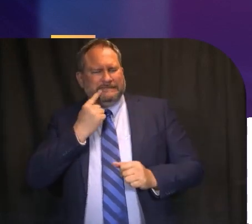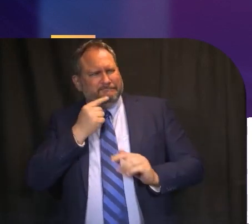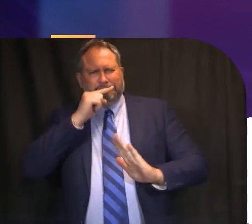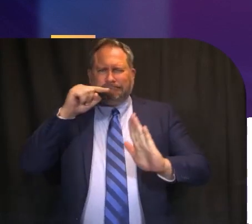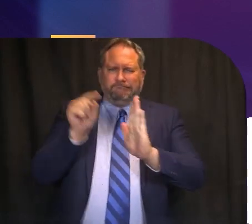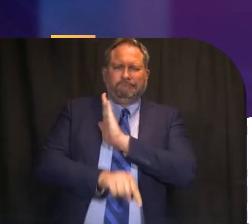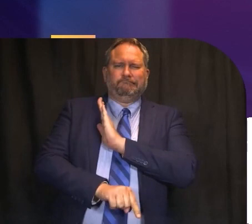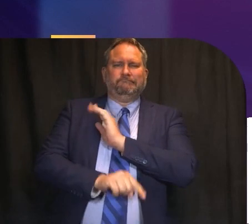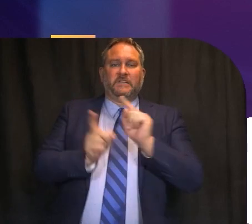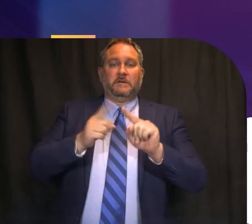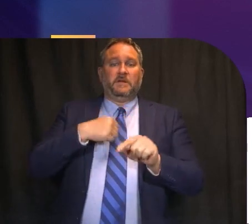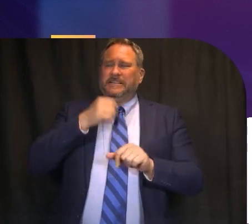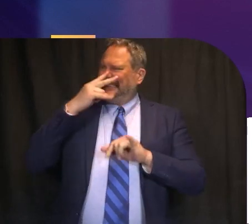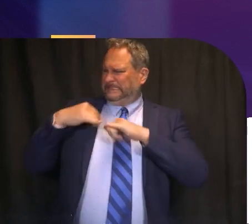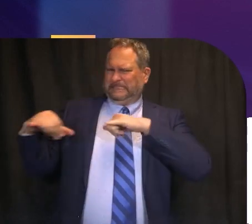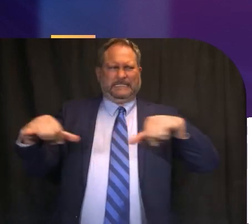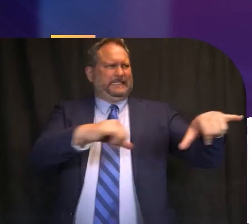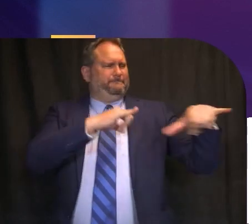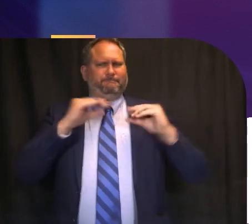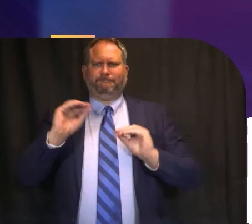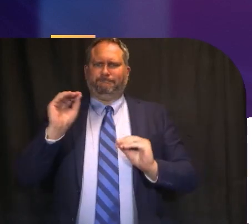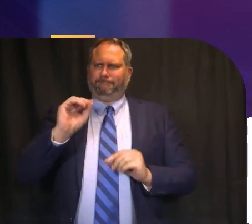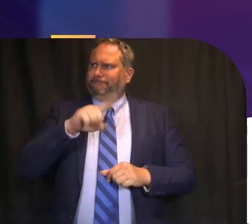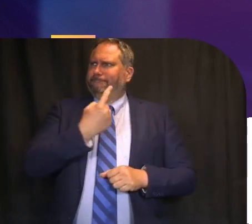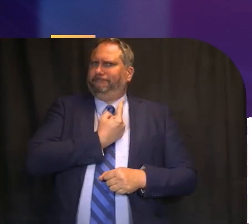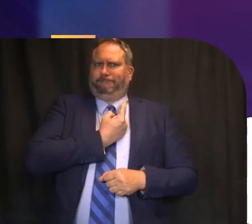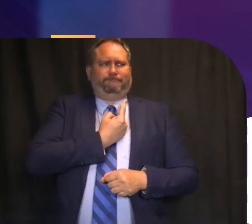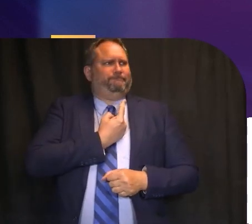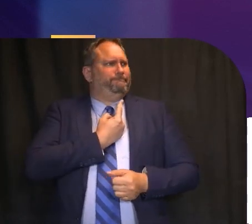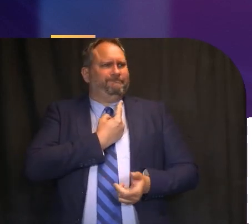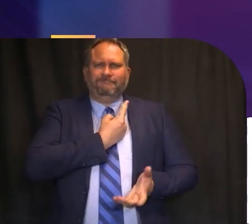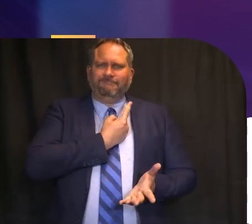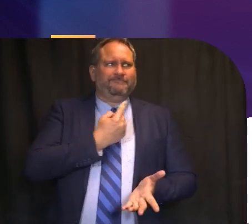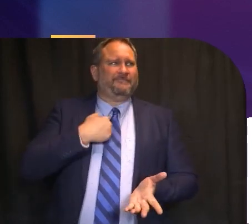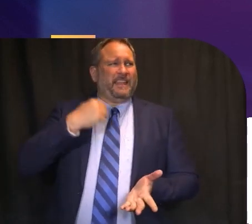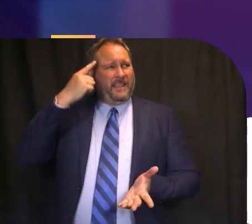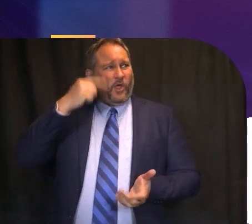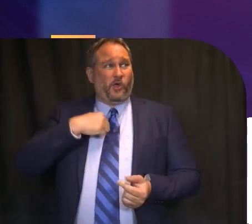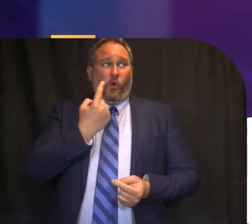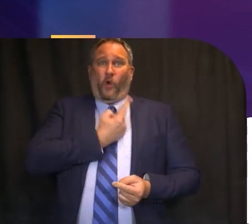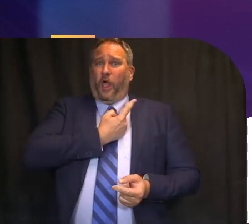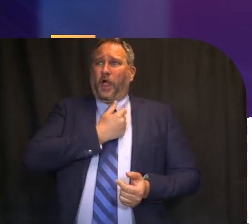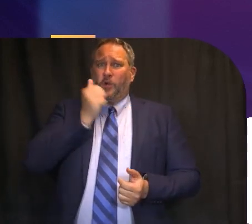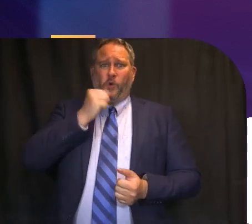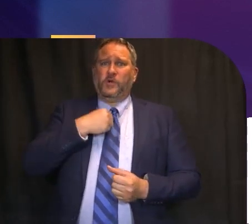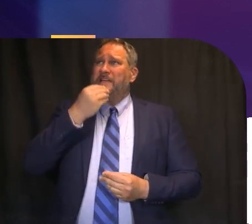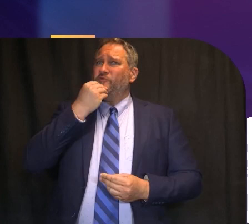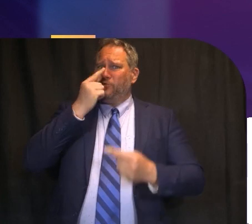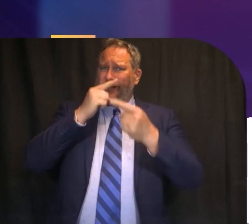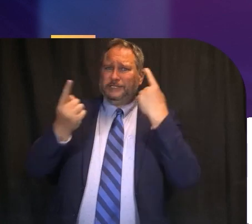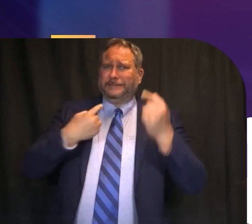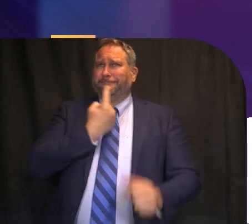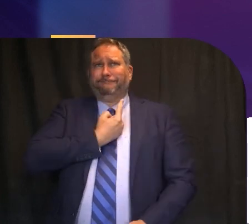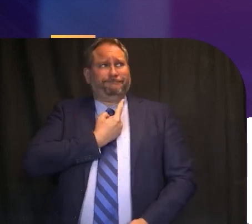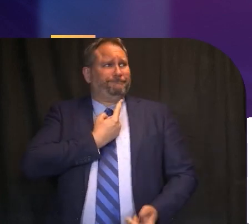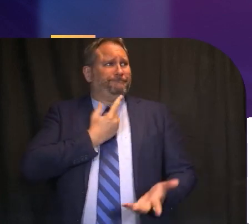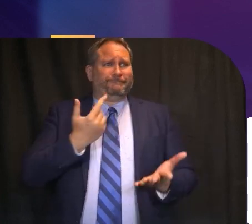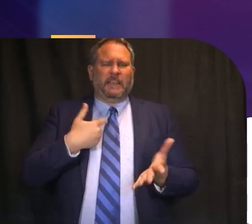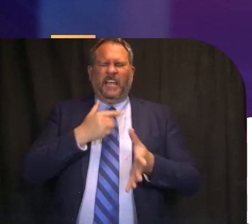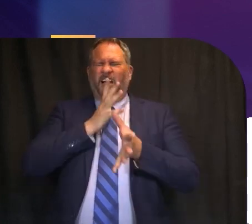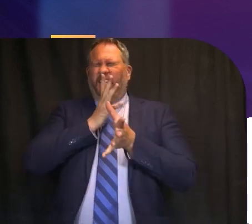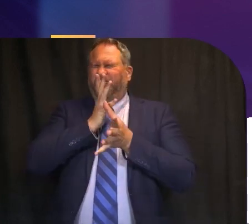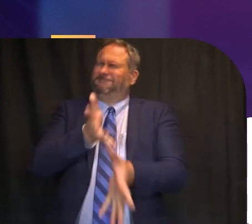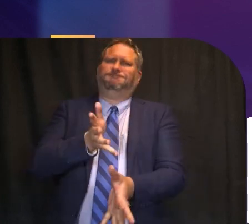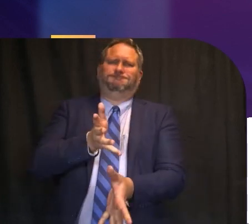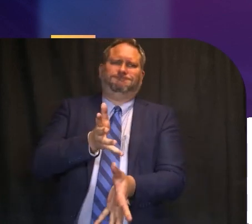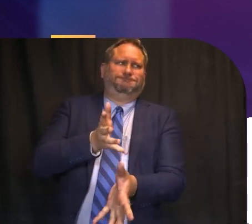when I thought I was the only little girl with a food allergy, and I hated it. I would watch TV shows and movies desperate to see a girl who looked